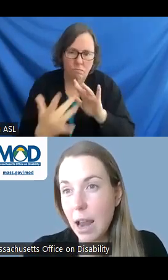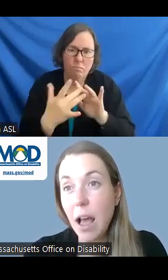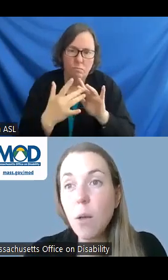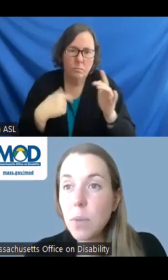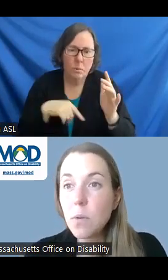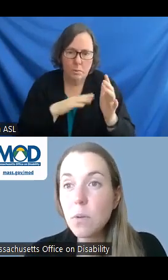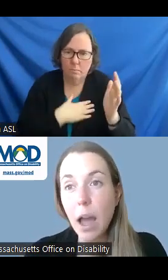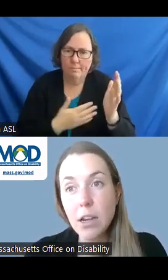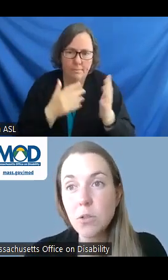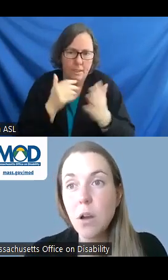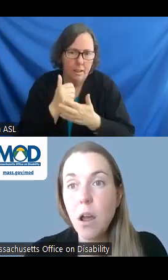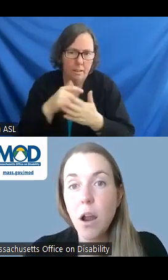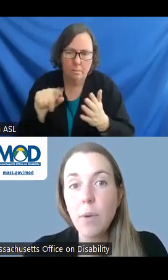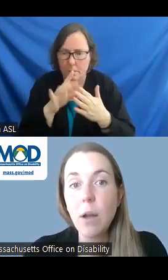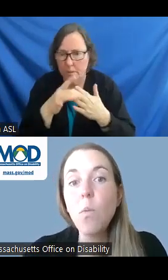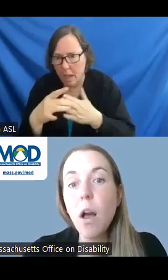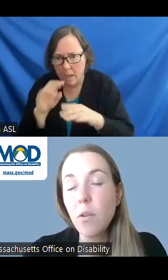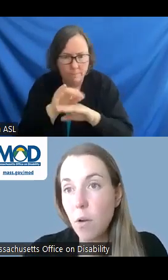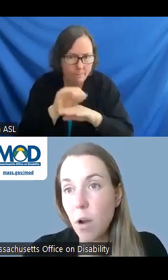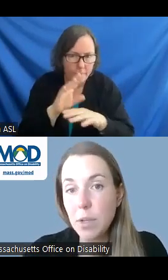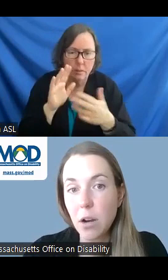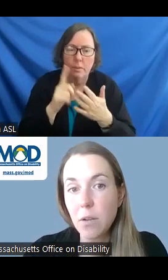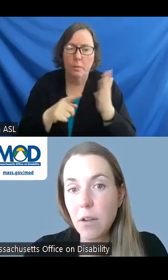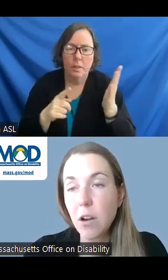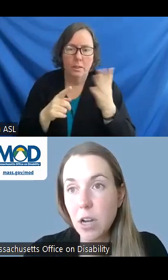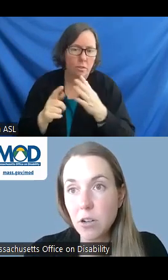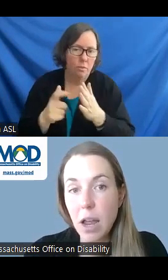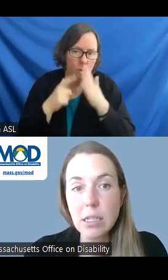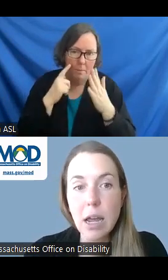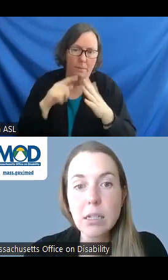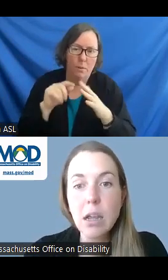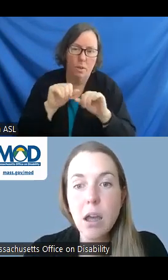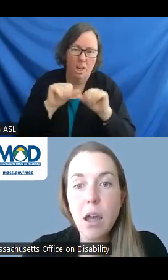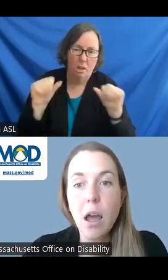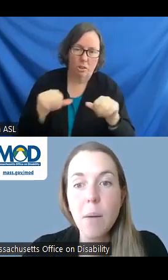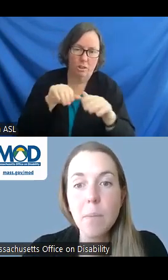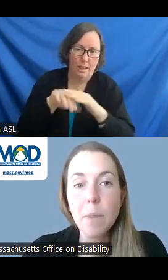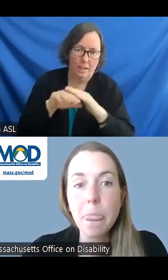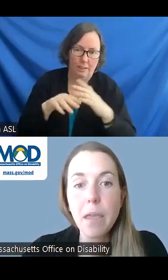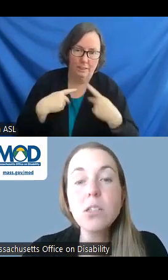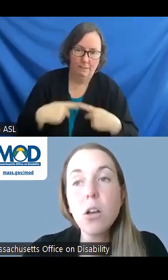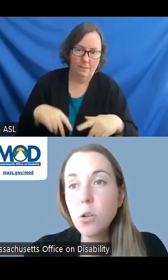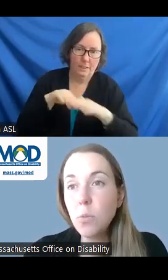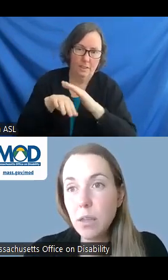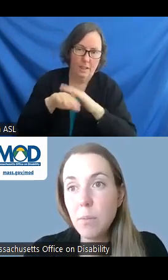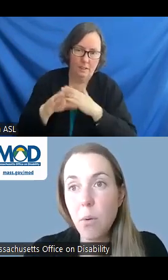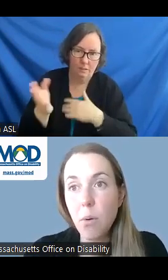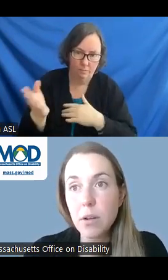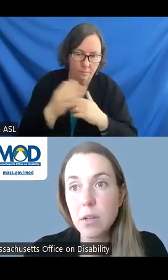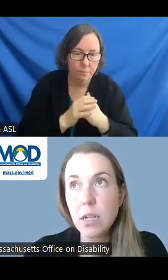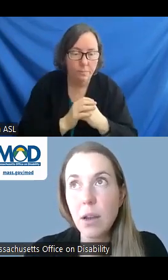here to kind of help you, guide you around what the requirements are around architectural access. It's also